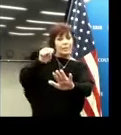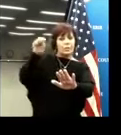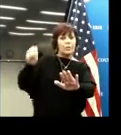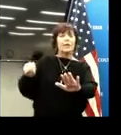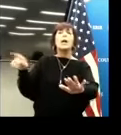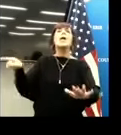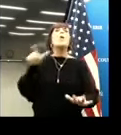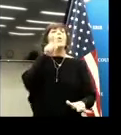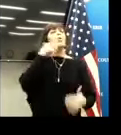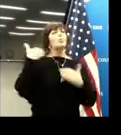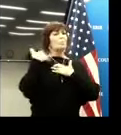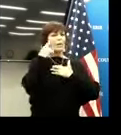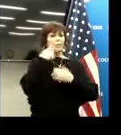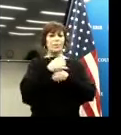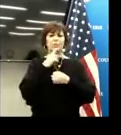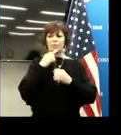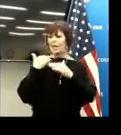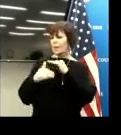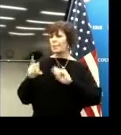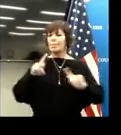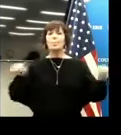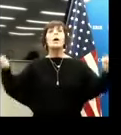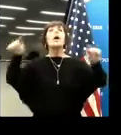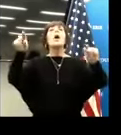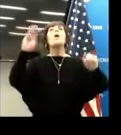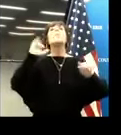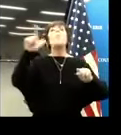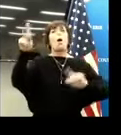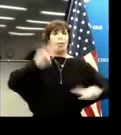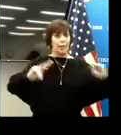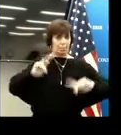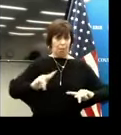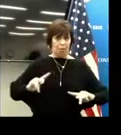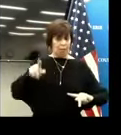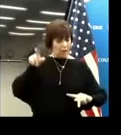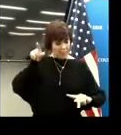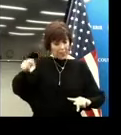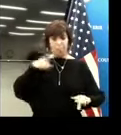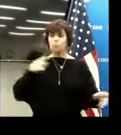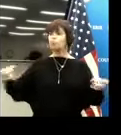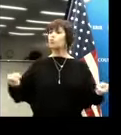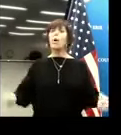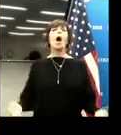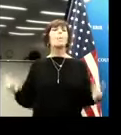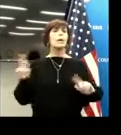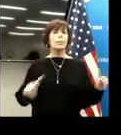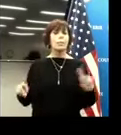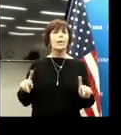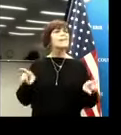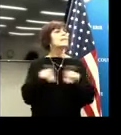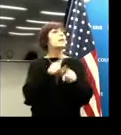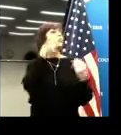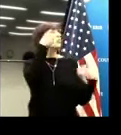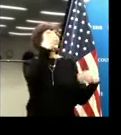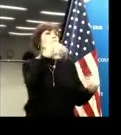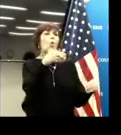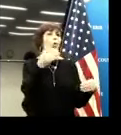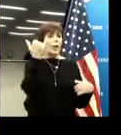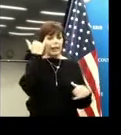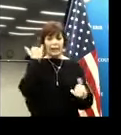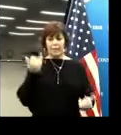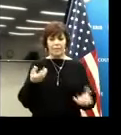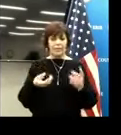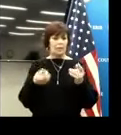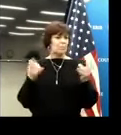responsible for ensuring that they're not allowing more than the capacity allowed in their facility. Same thing with the retailers. If the capacity